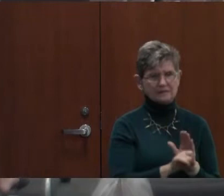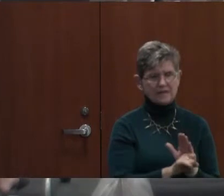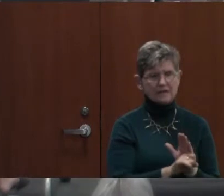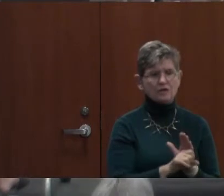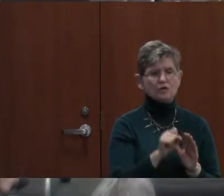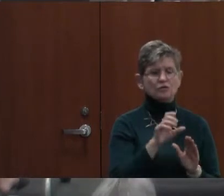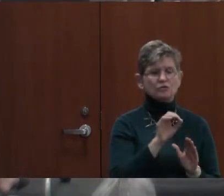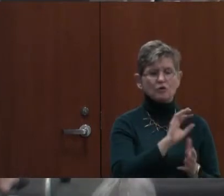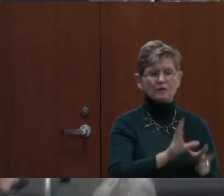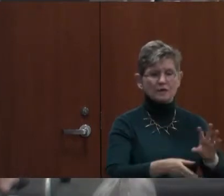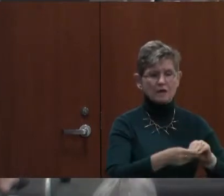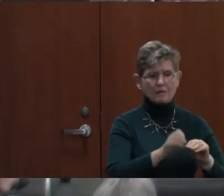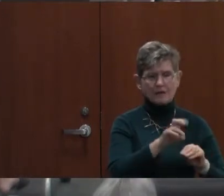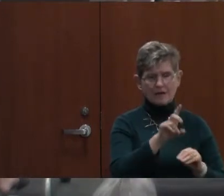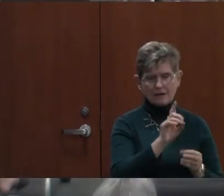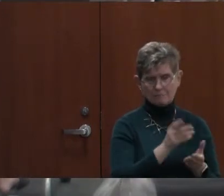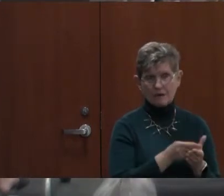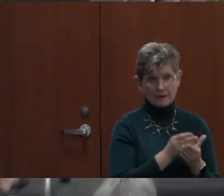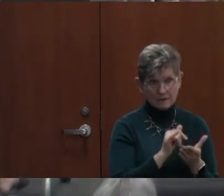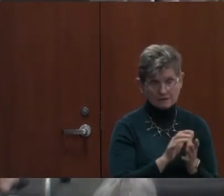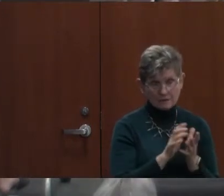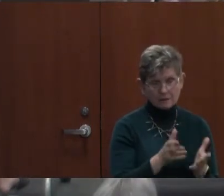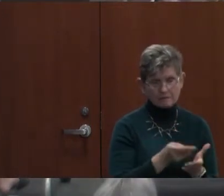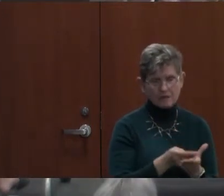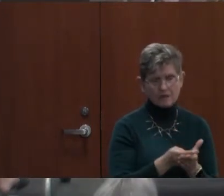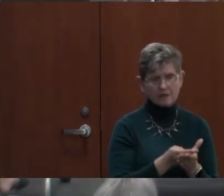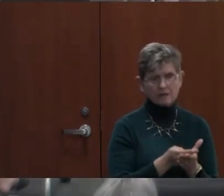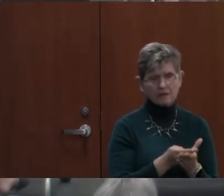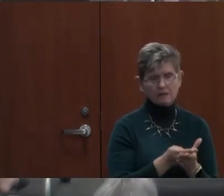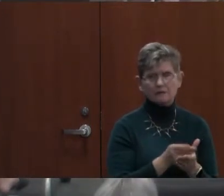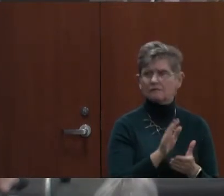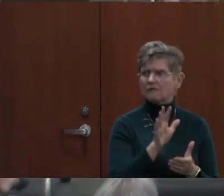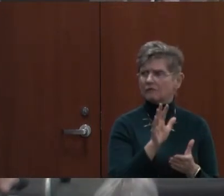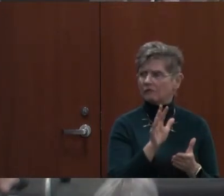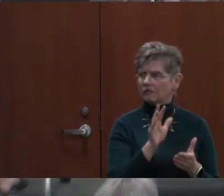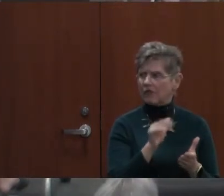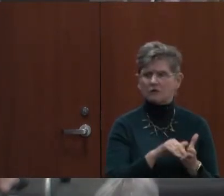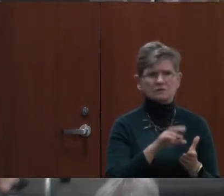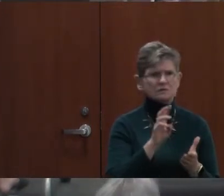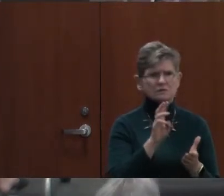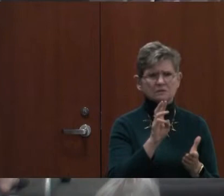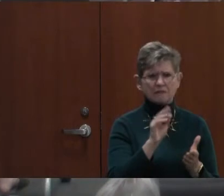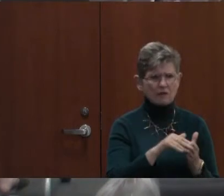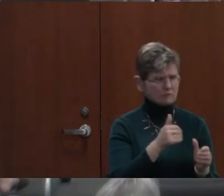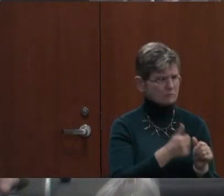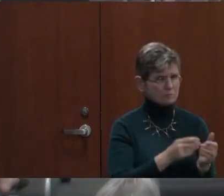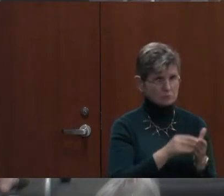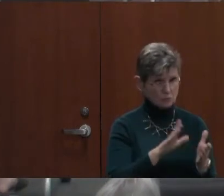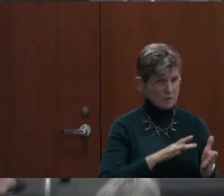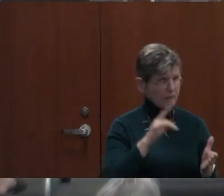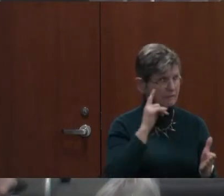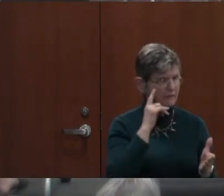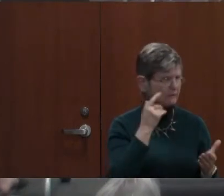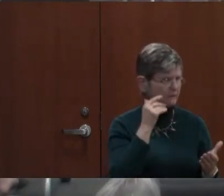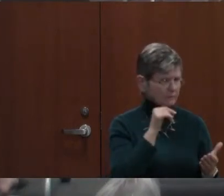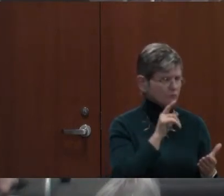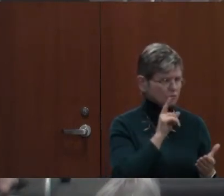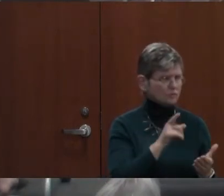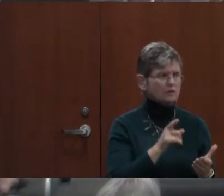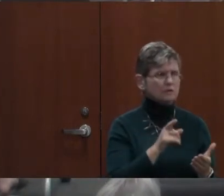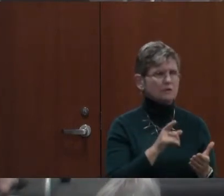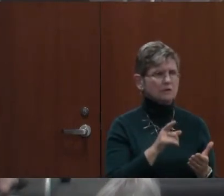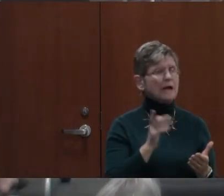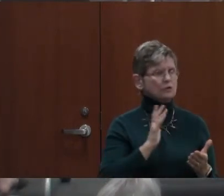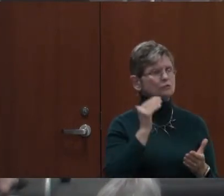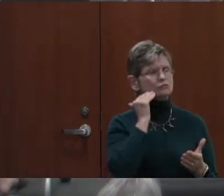ed money, which is a substantial amount of money, is it like $6,000 a student? I don't know what it is, but I had a figure